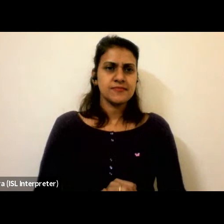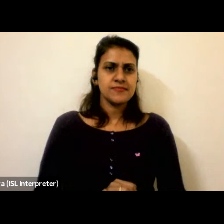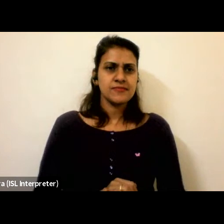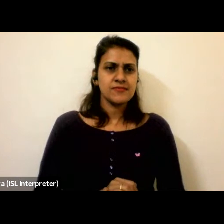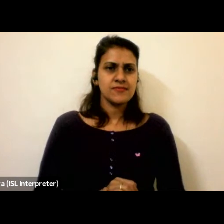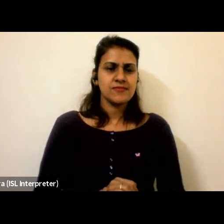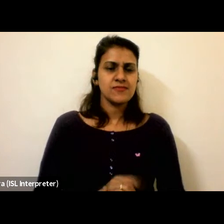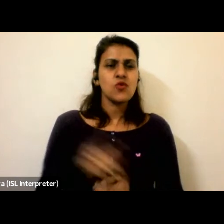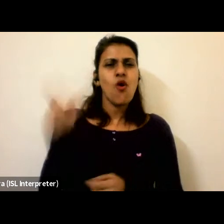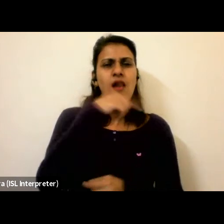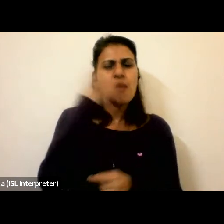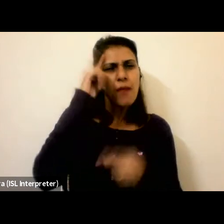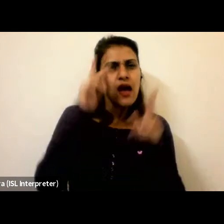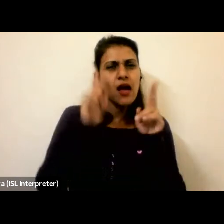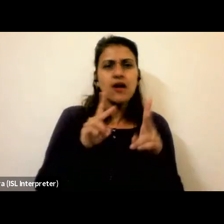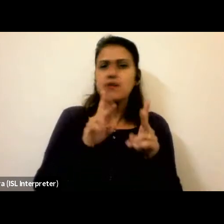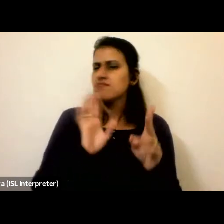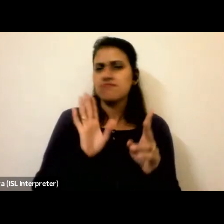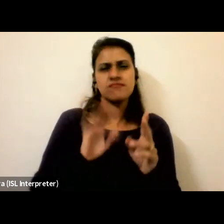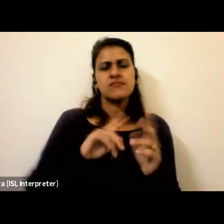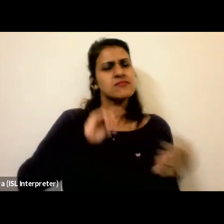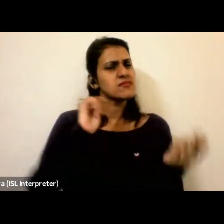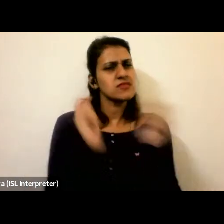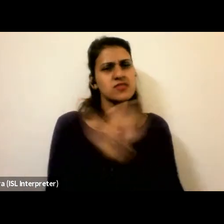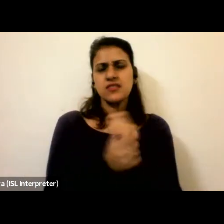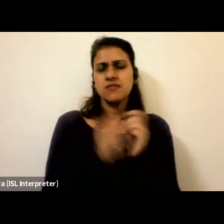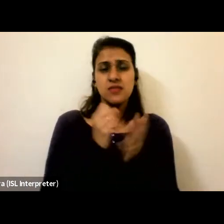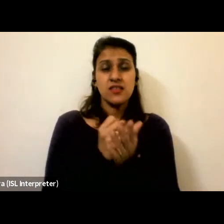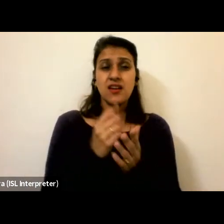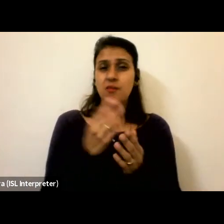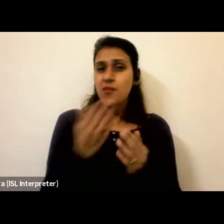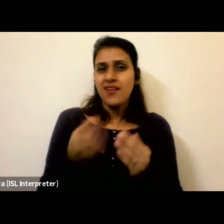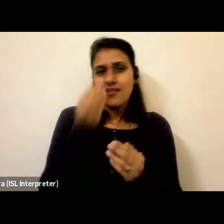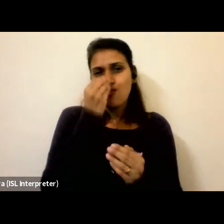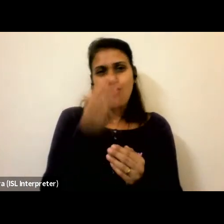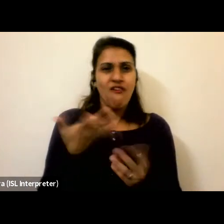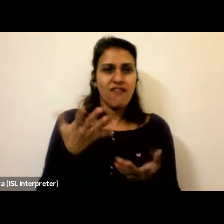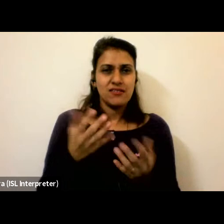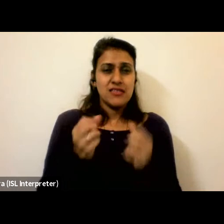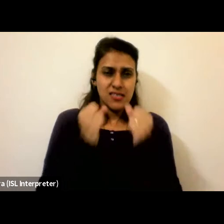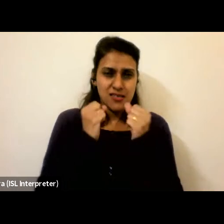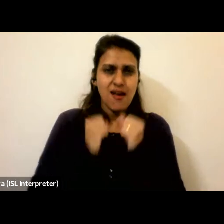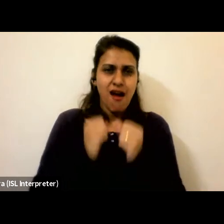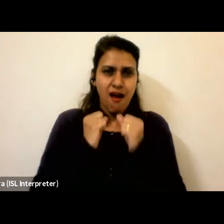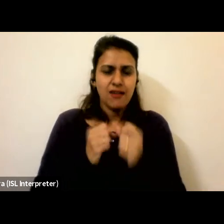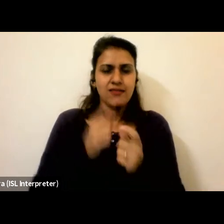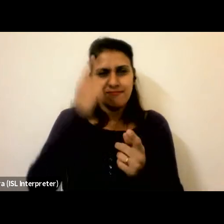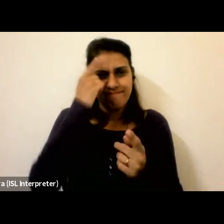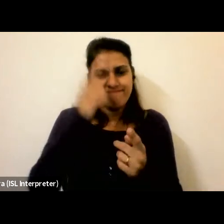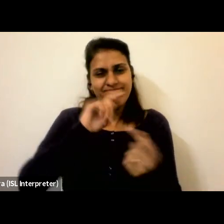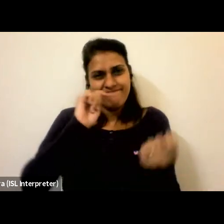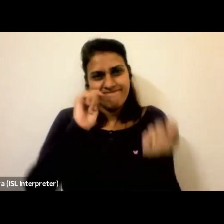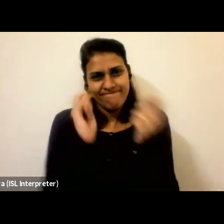mindsets and attitudes is a difficult job, and we in NCPEDP realize